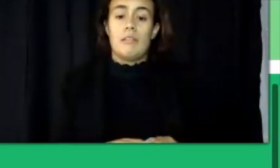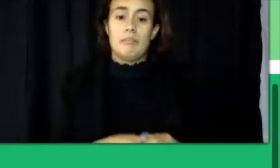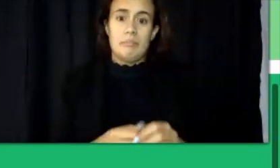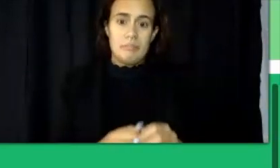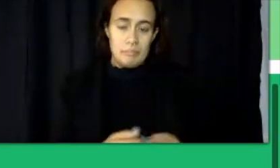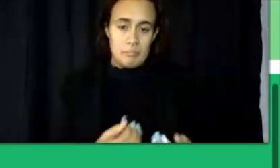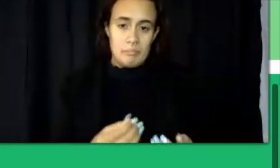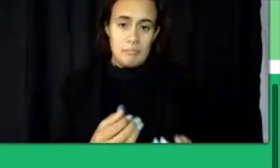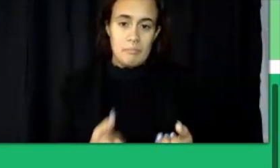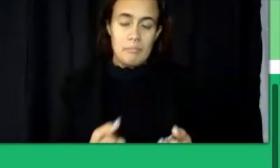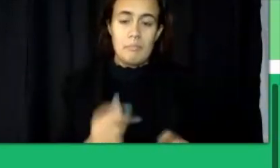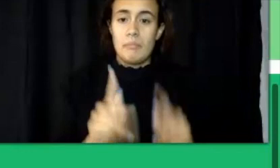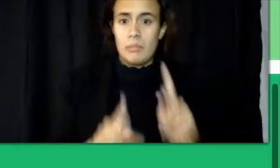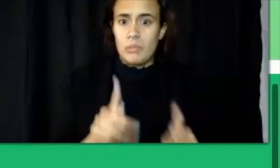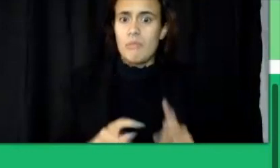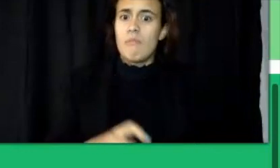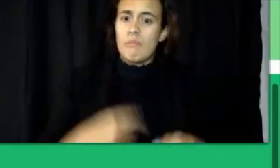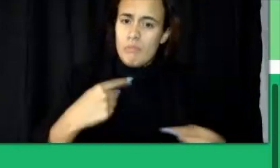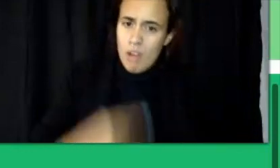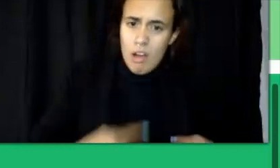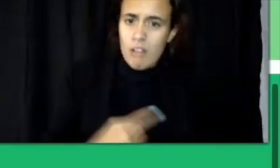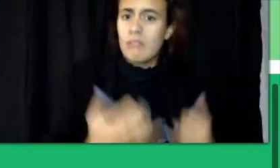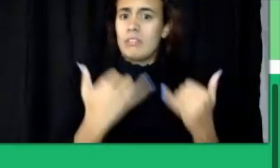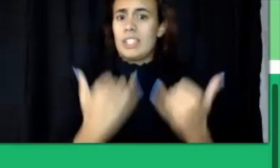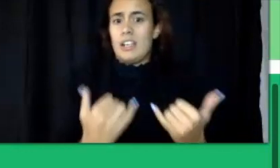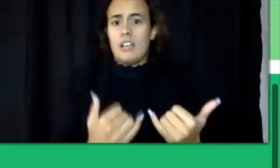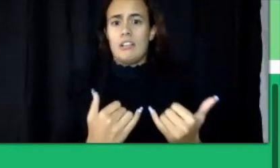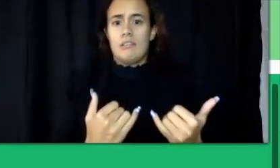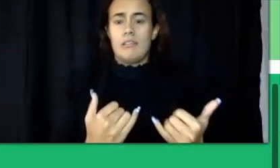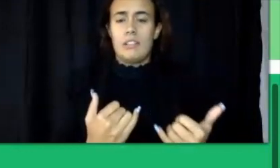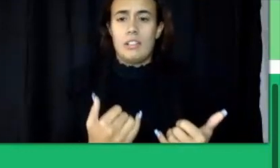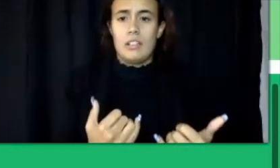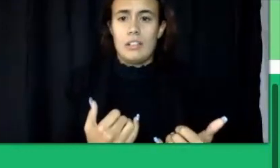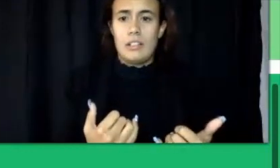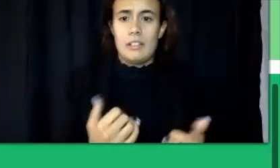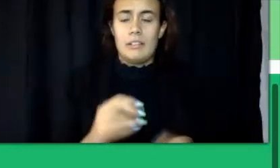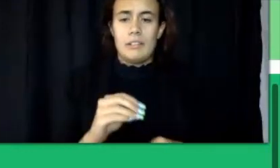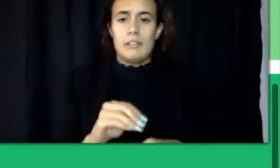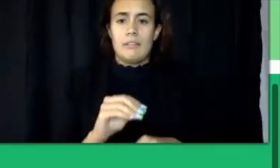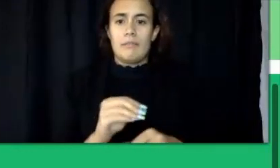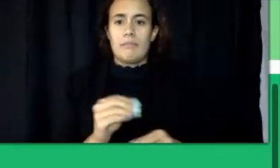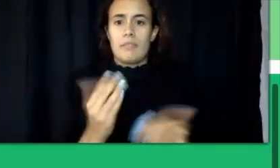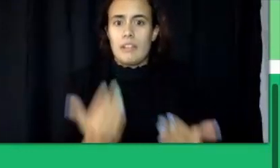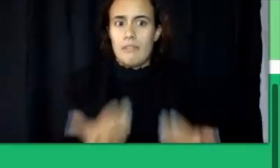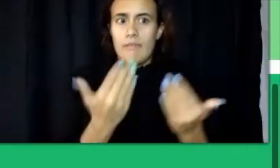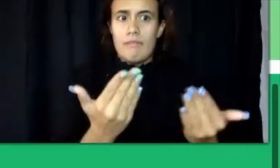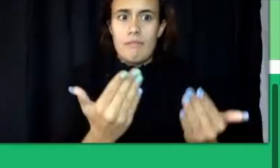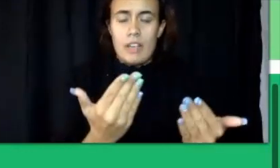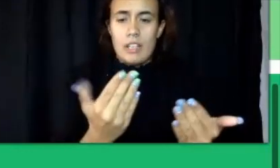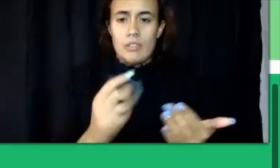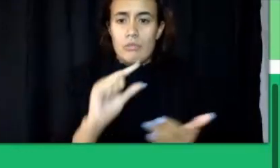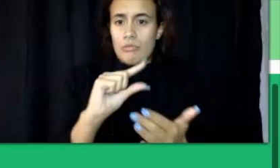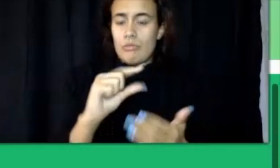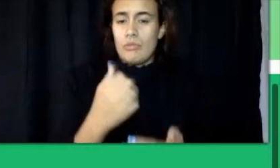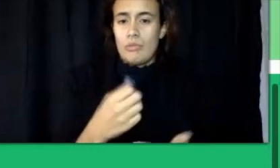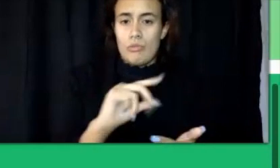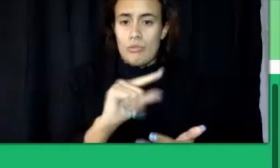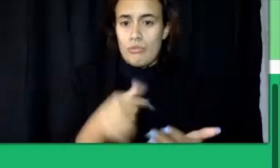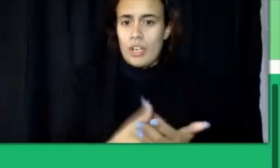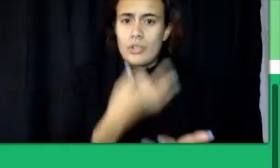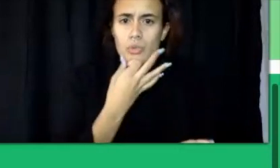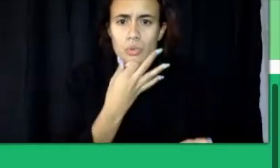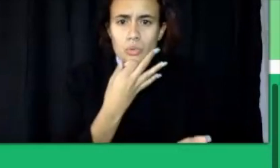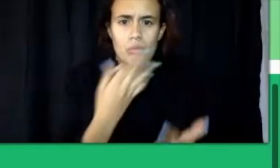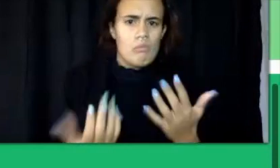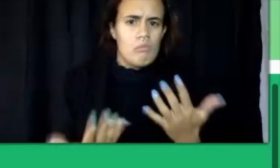struggling this year, and probably in subsequent years to come. What advice would you give to recent grads who are coming out, who are trying to figure out